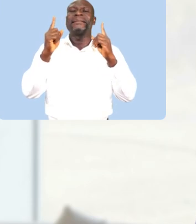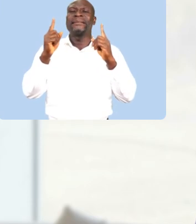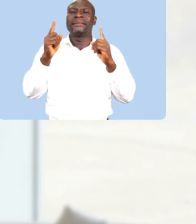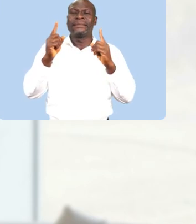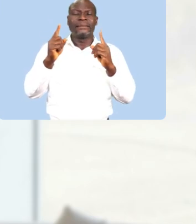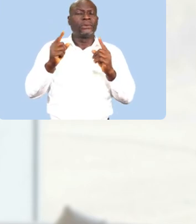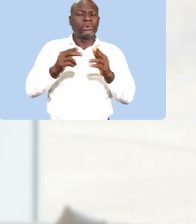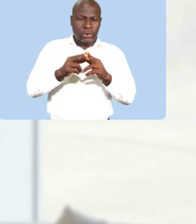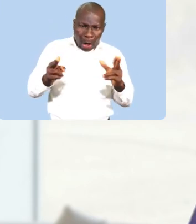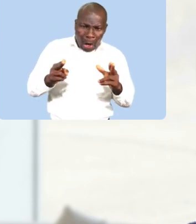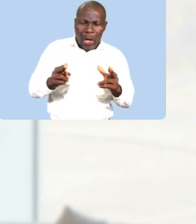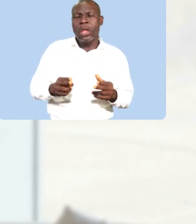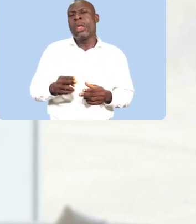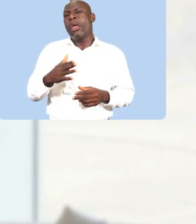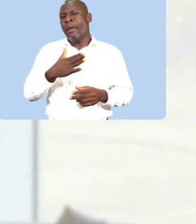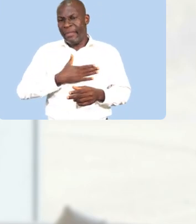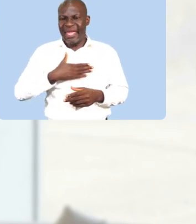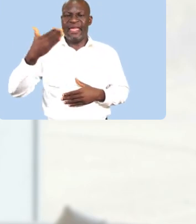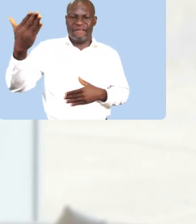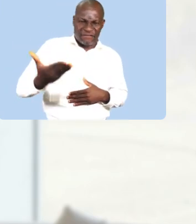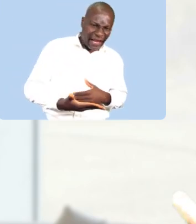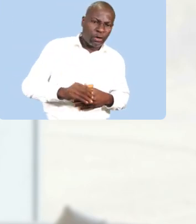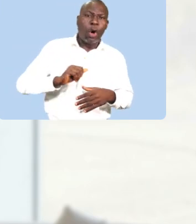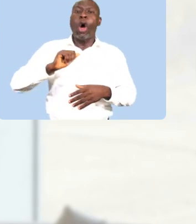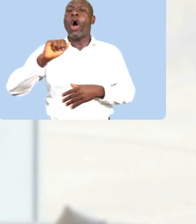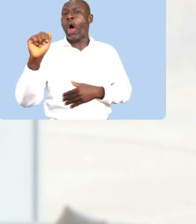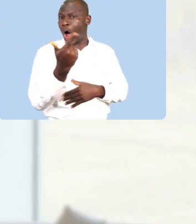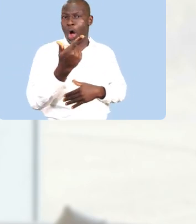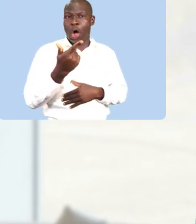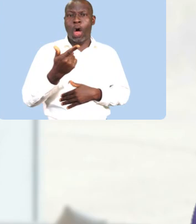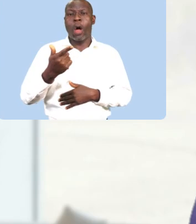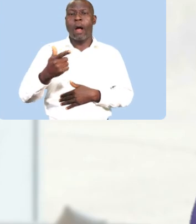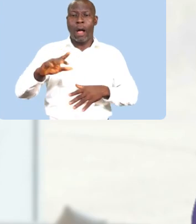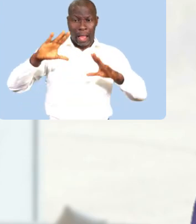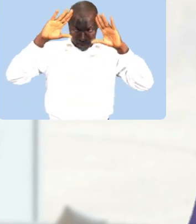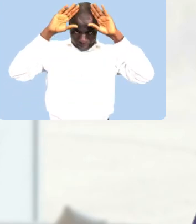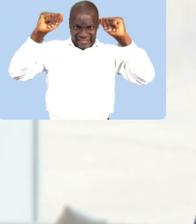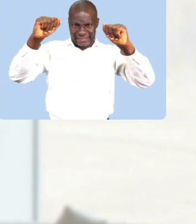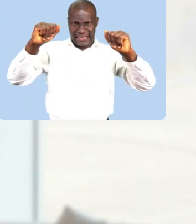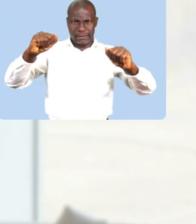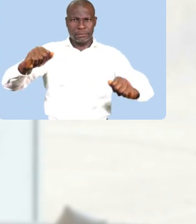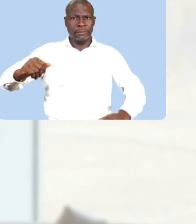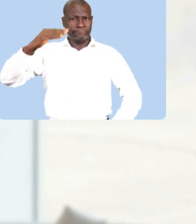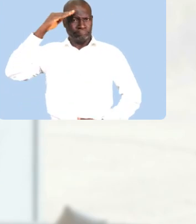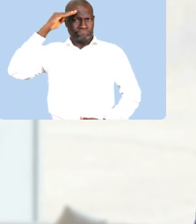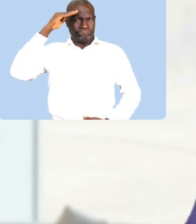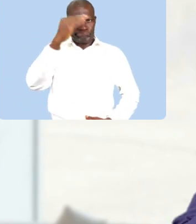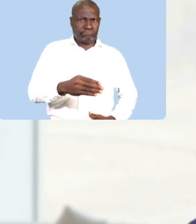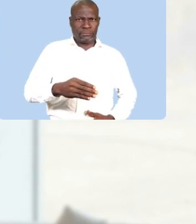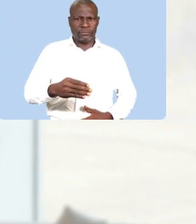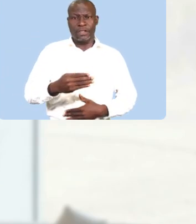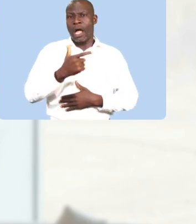sentinel. Me ton sa afre ye nyina ye mampani His Excellency se